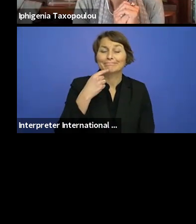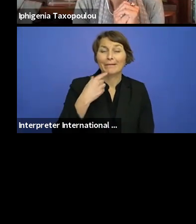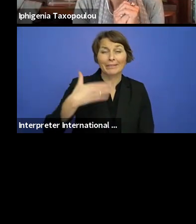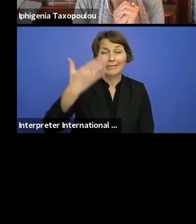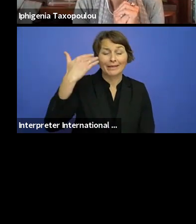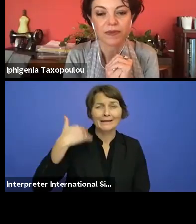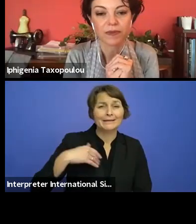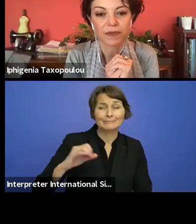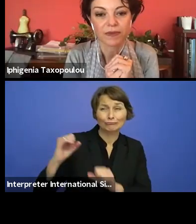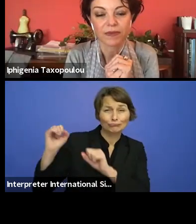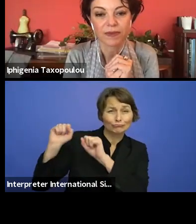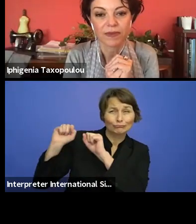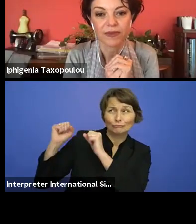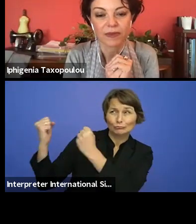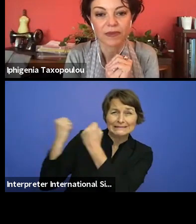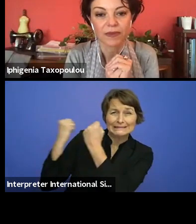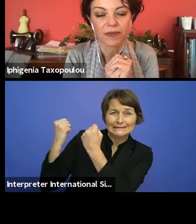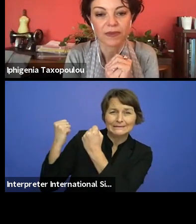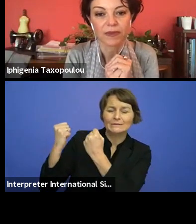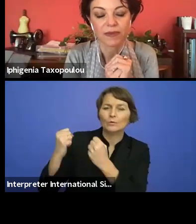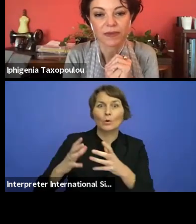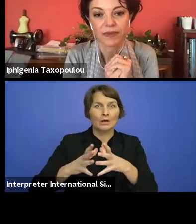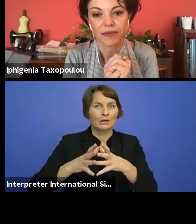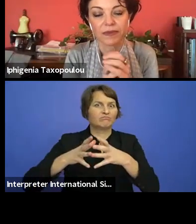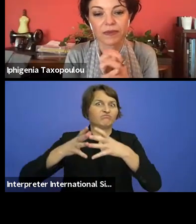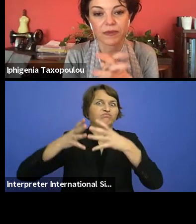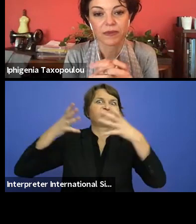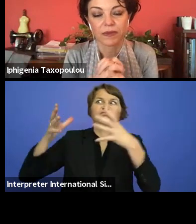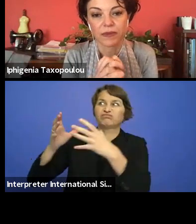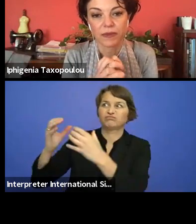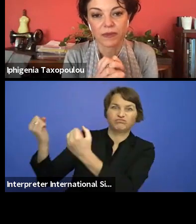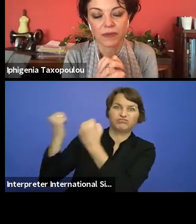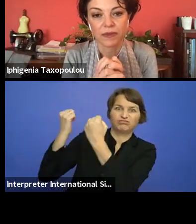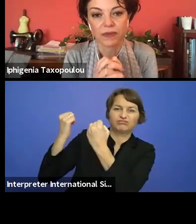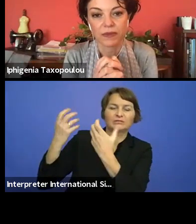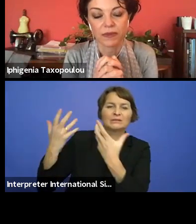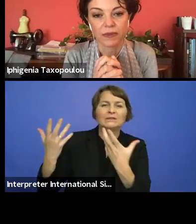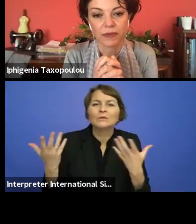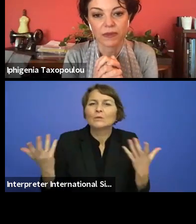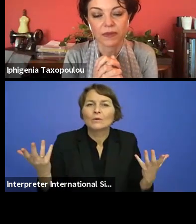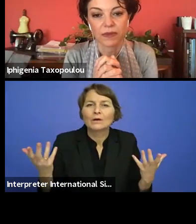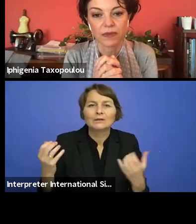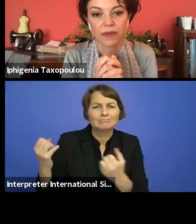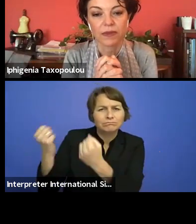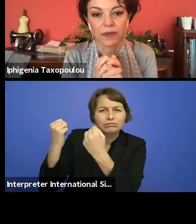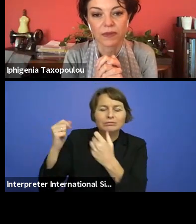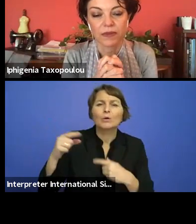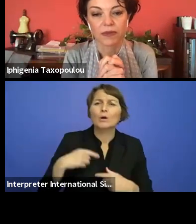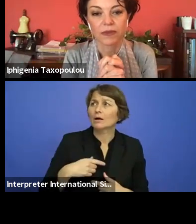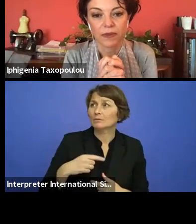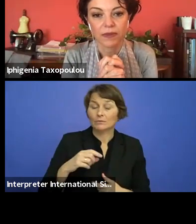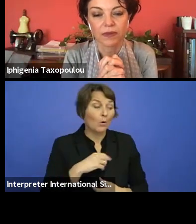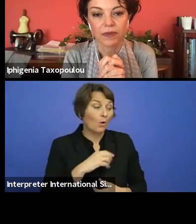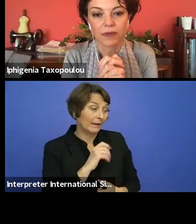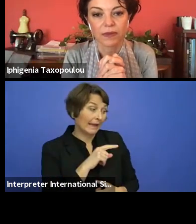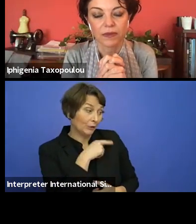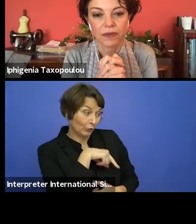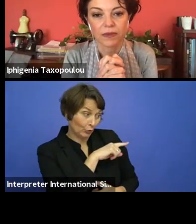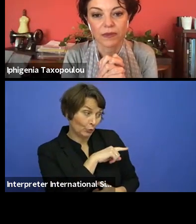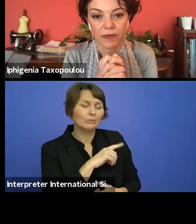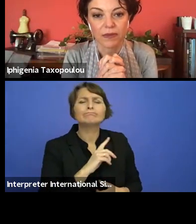huge, and most of the resistance was like, okay, we respect it, what you do, but it should be